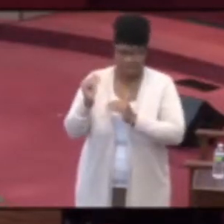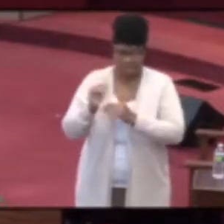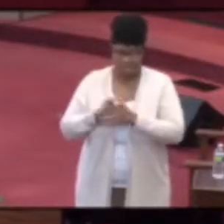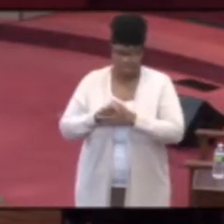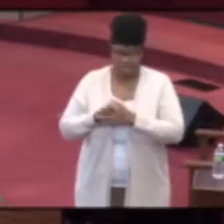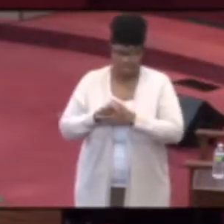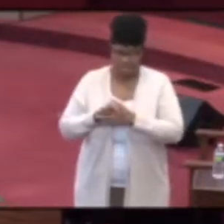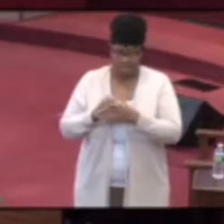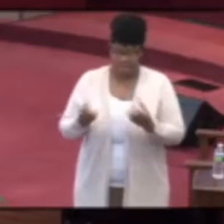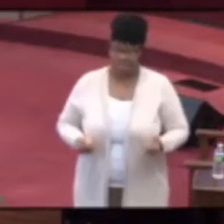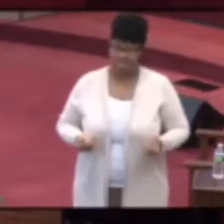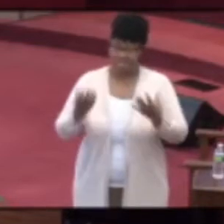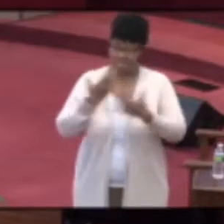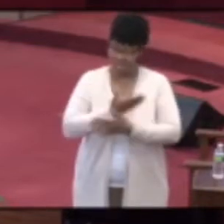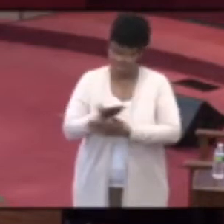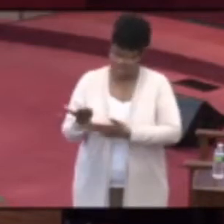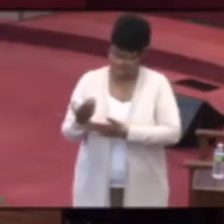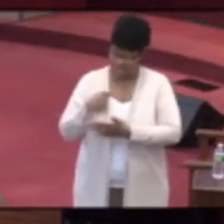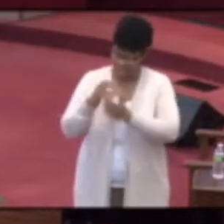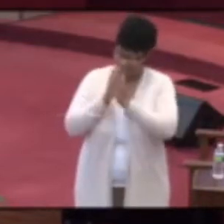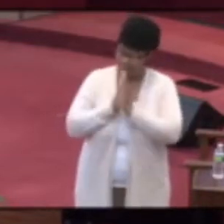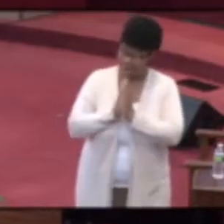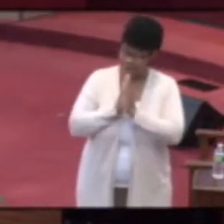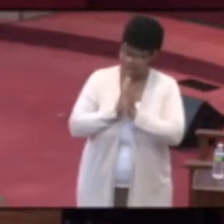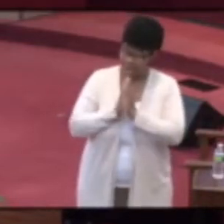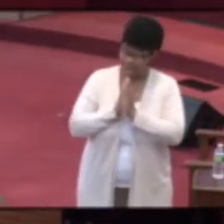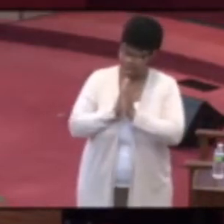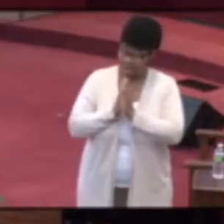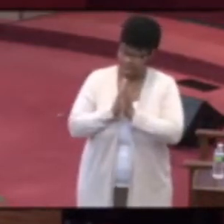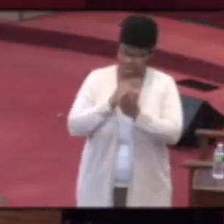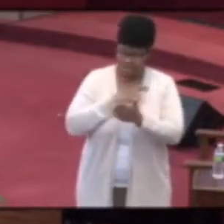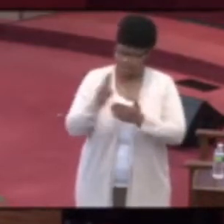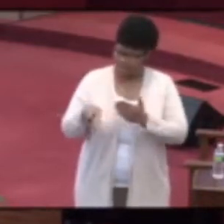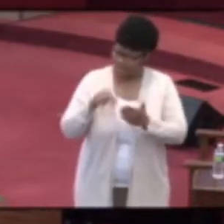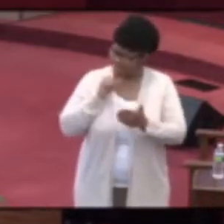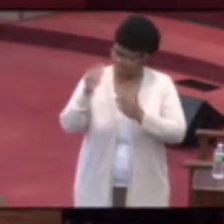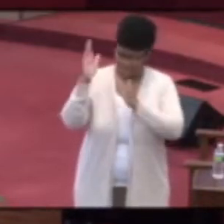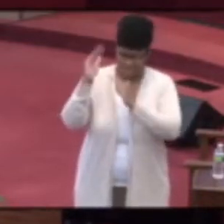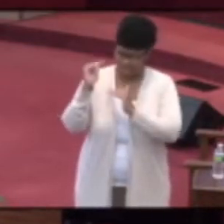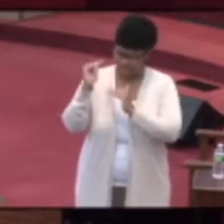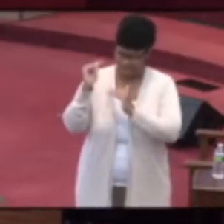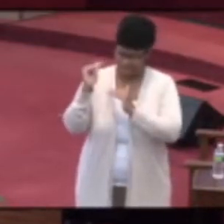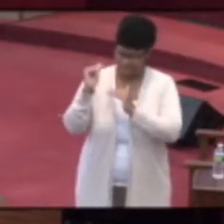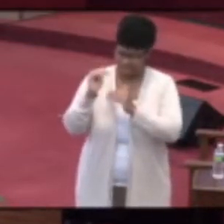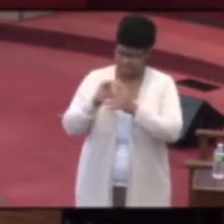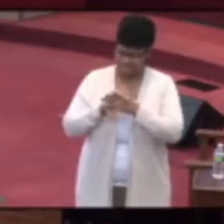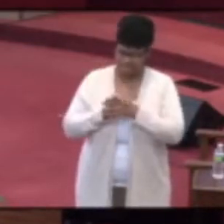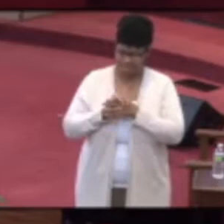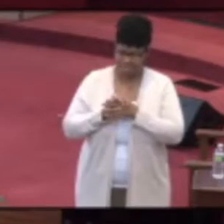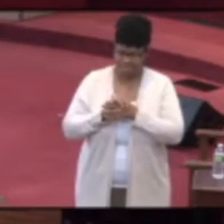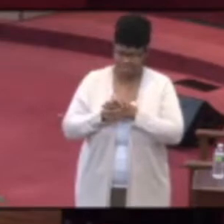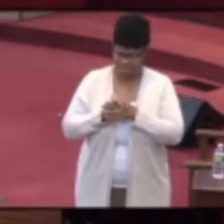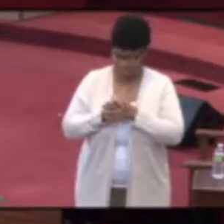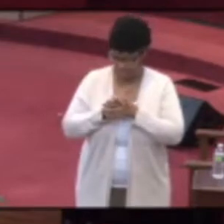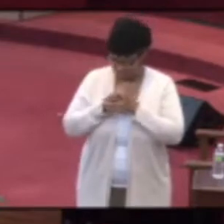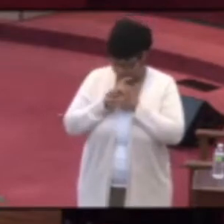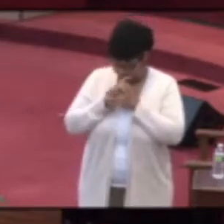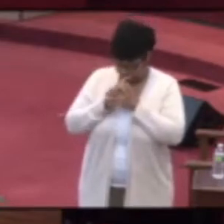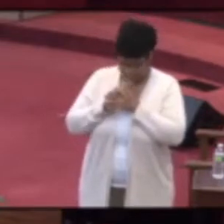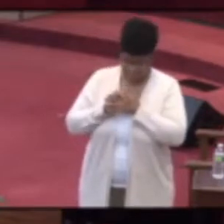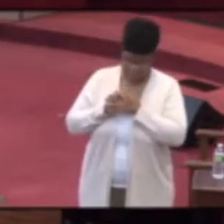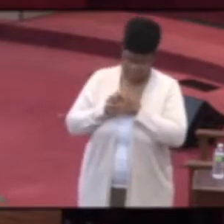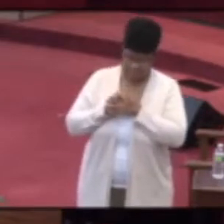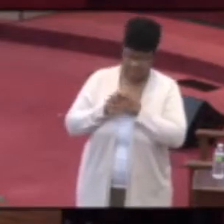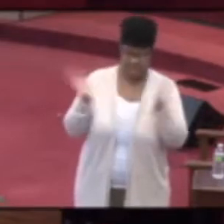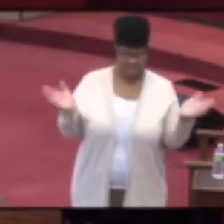How many of the things I have prayed about did not turn out the way I prayed.